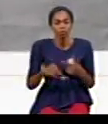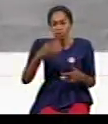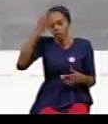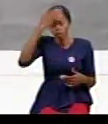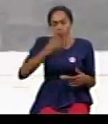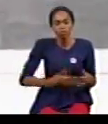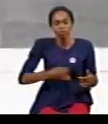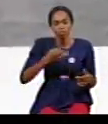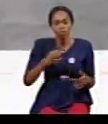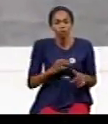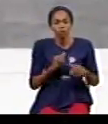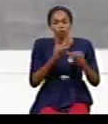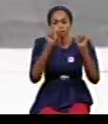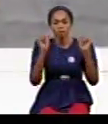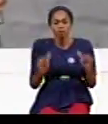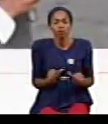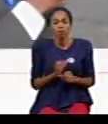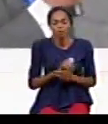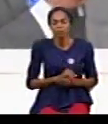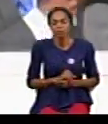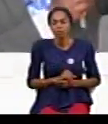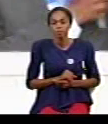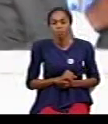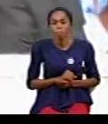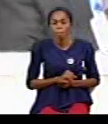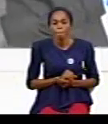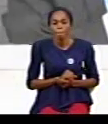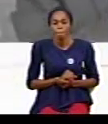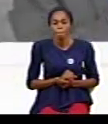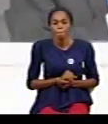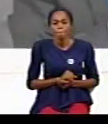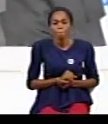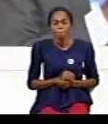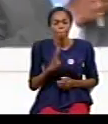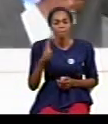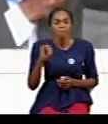army of the Lord, and move to the front